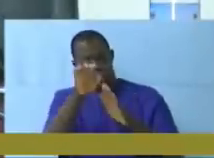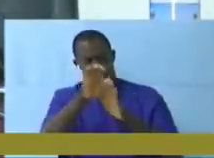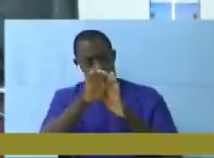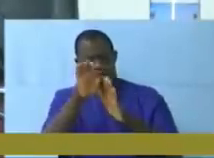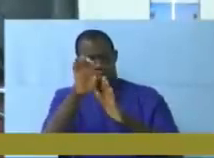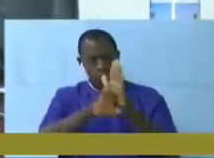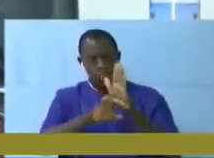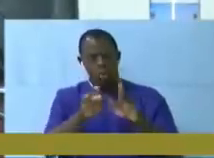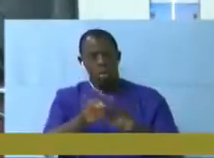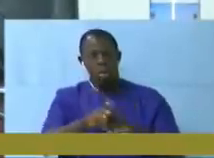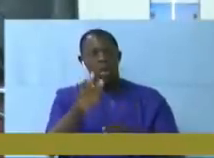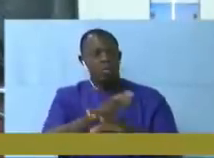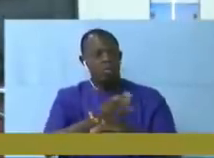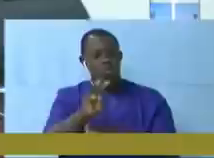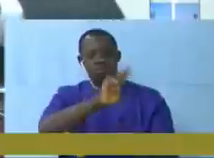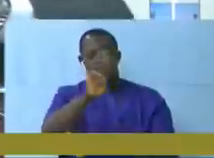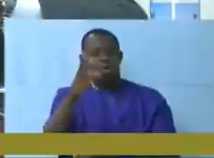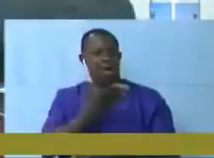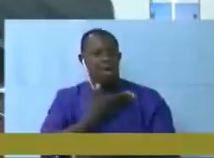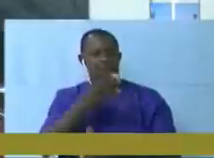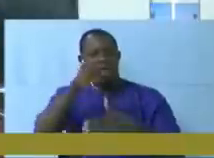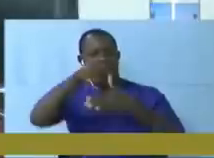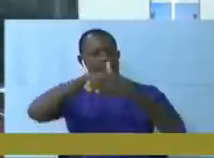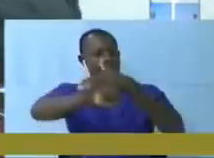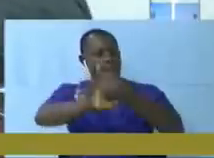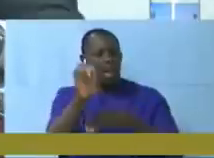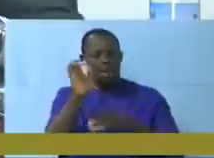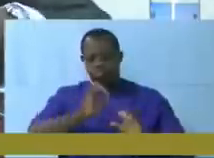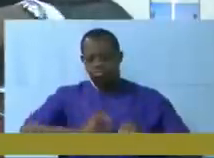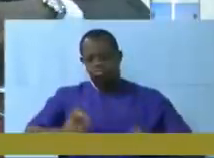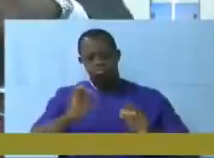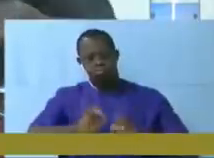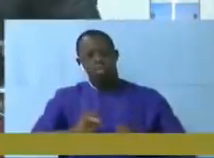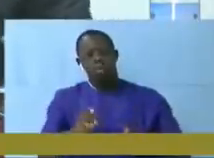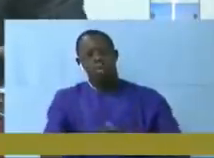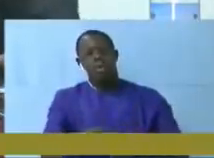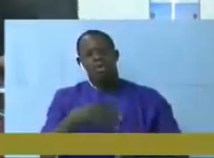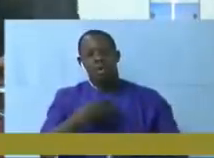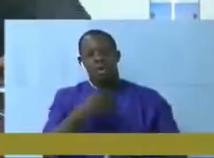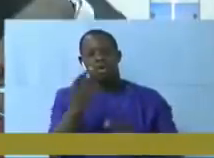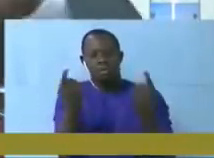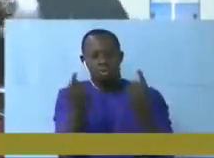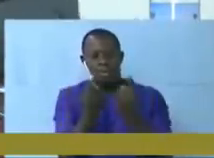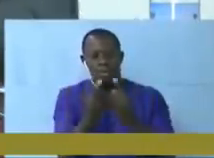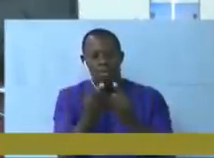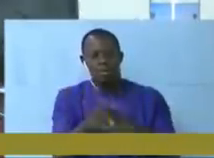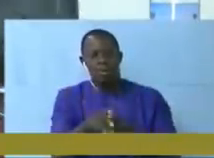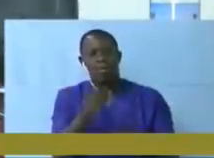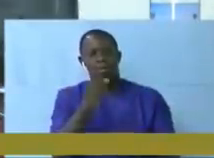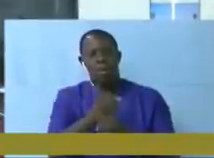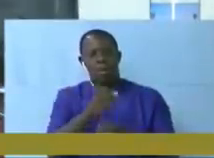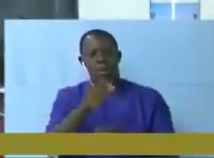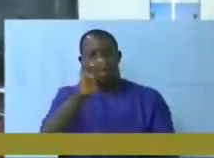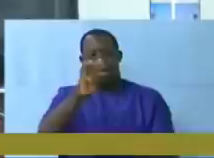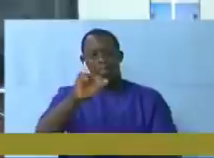those days there was no email, so you'd have to put materials in the mail.